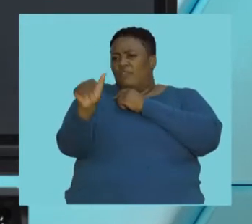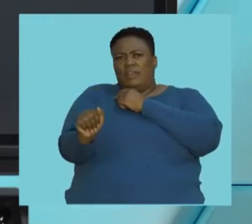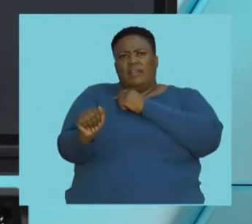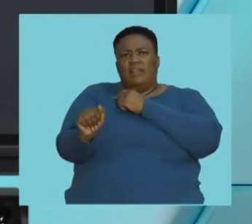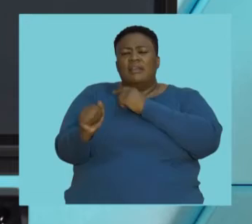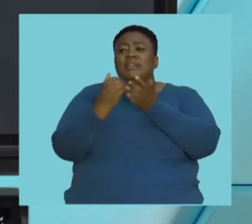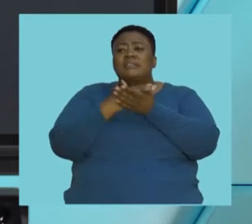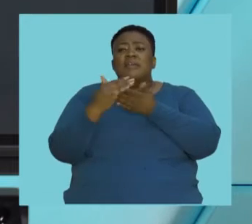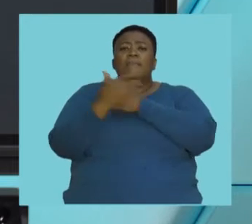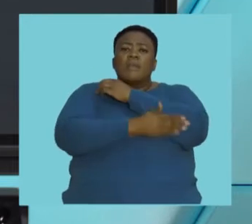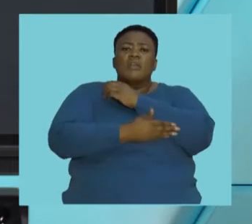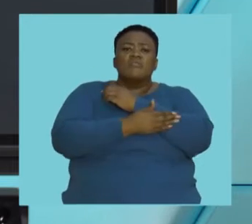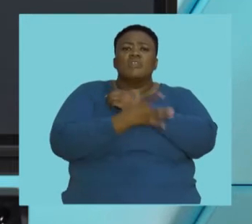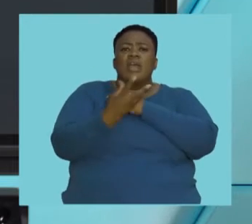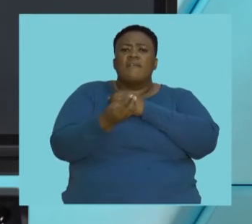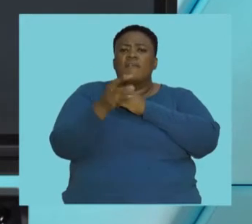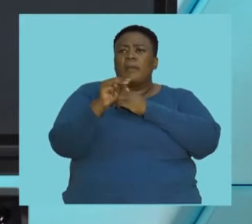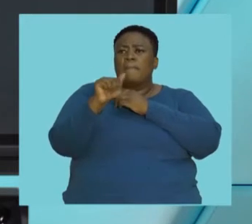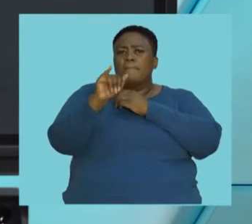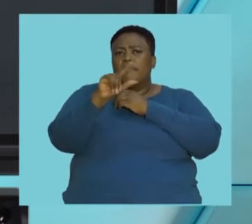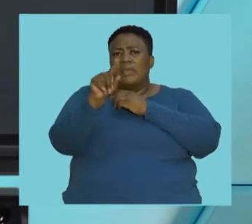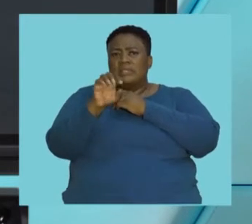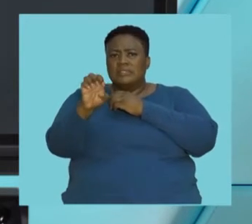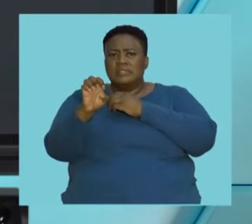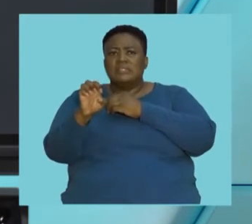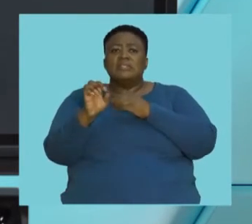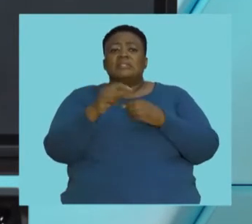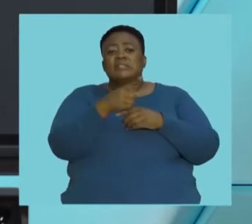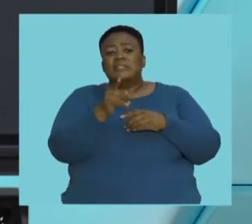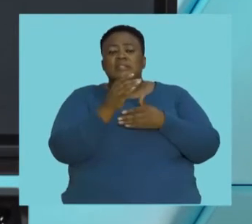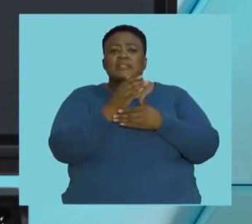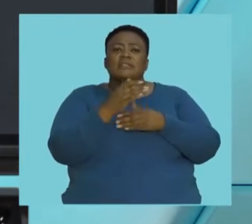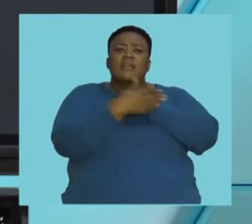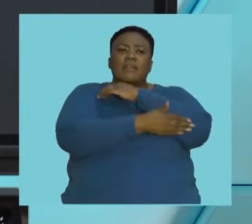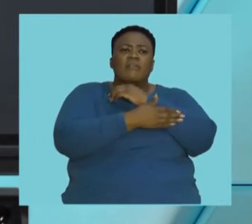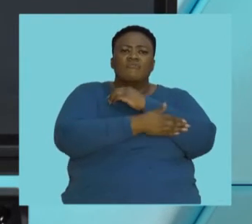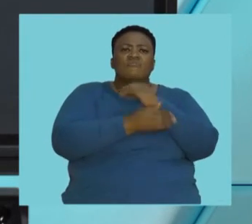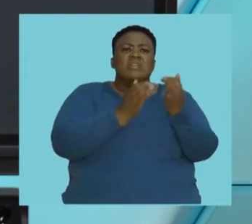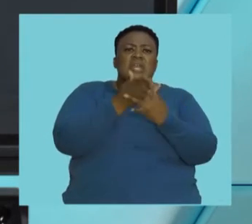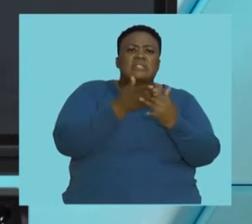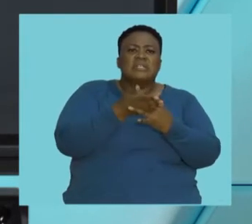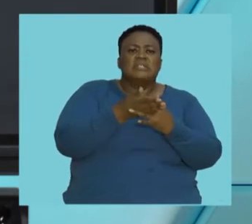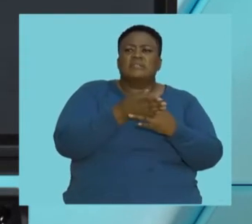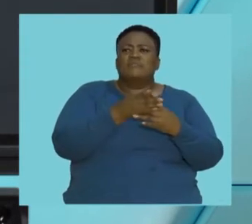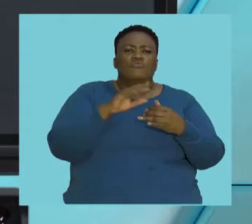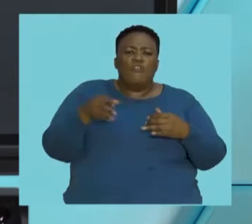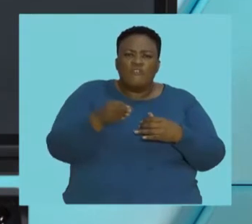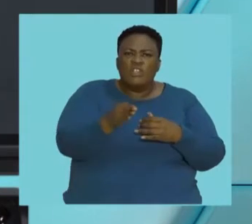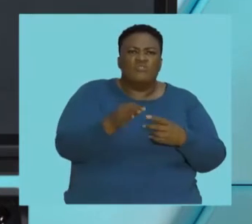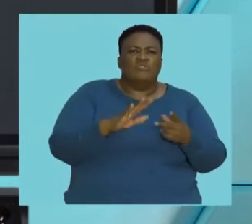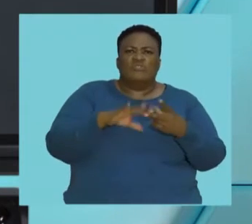of maize, but these populations lack access to proteins, fish and meat. And so you find there are